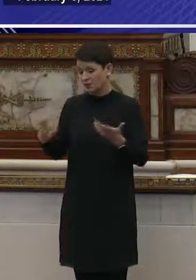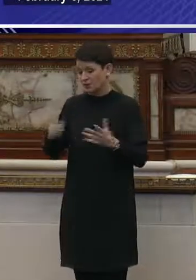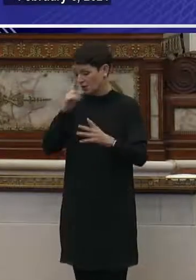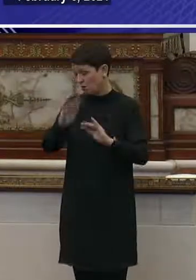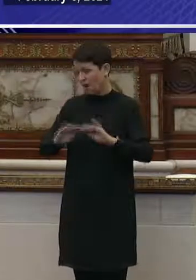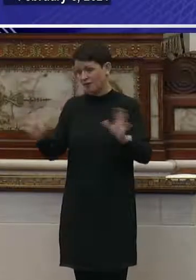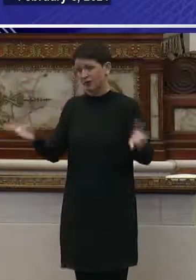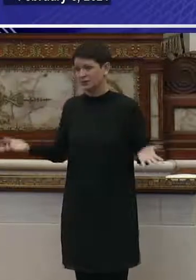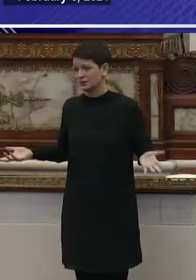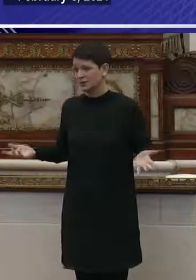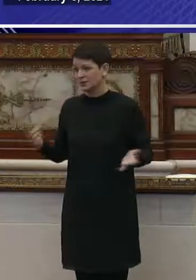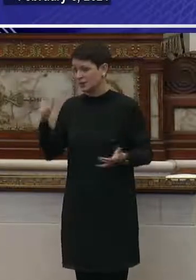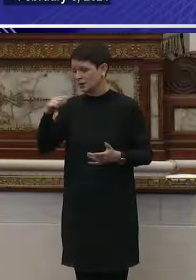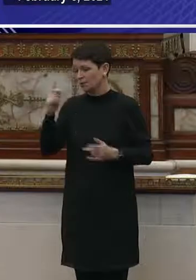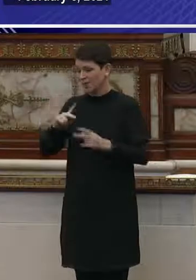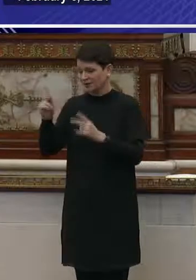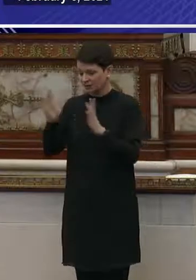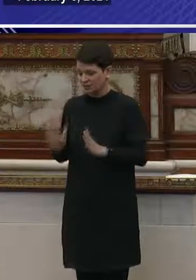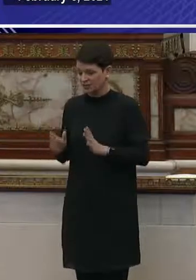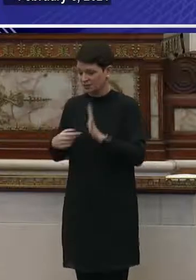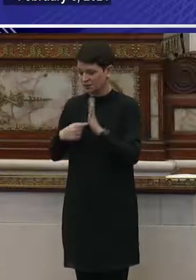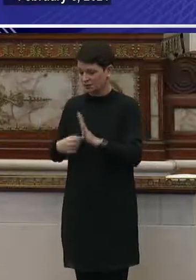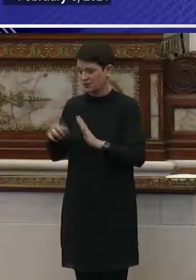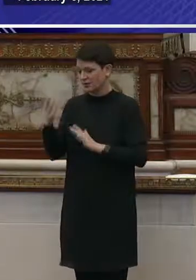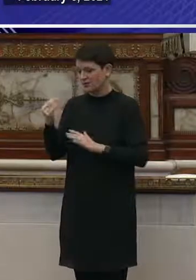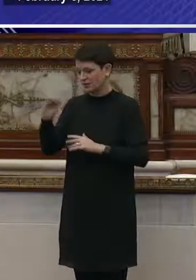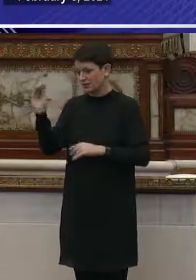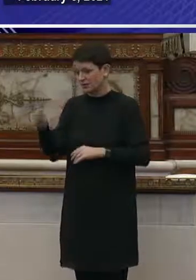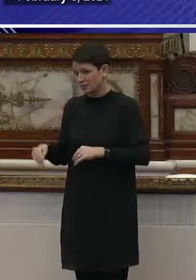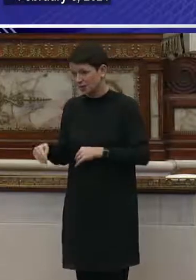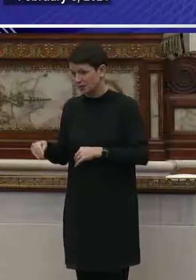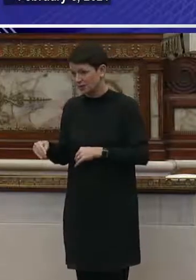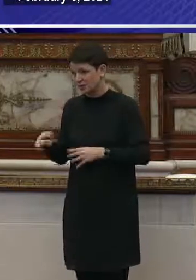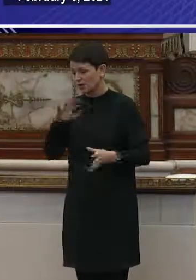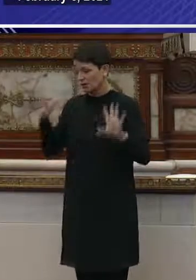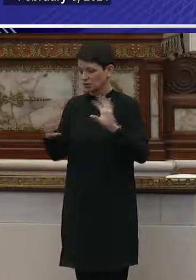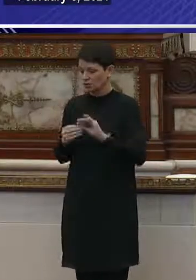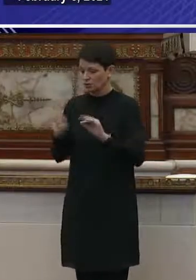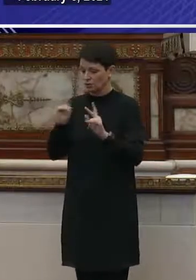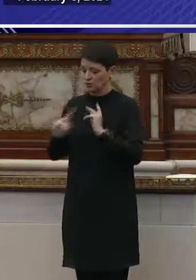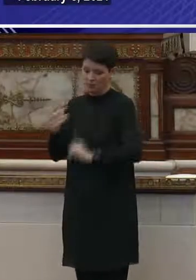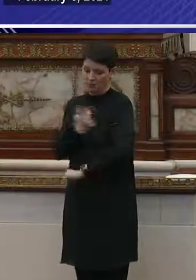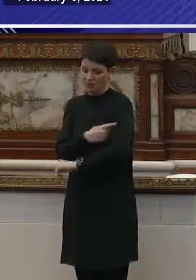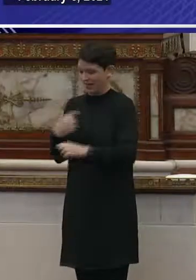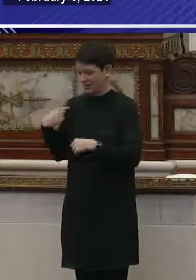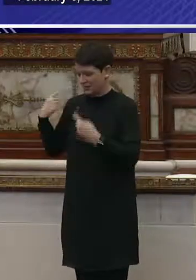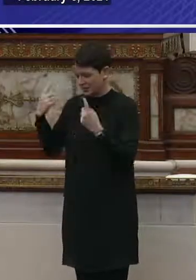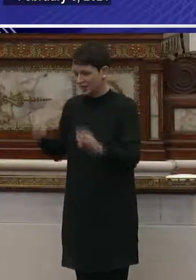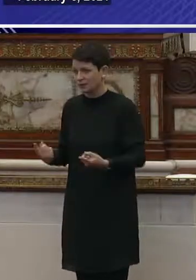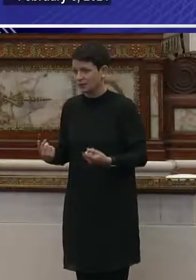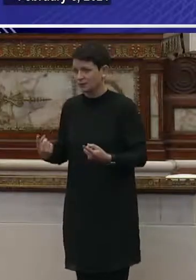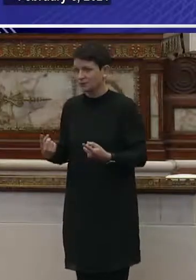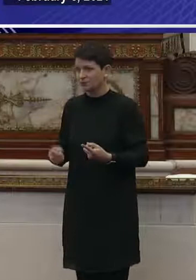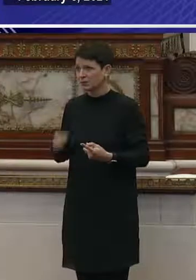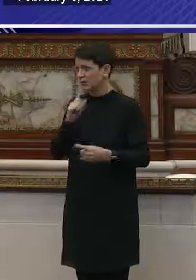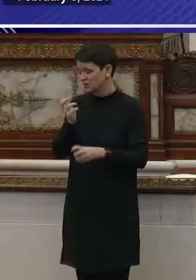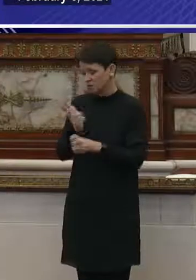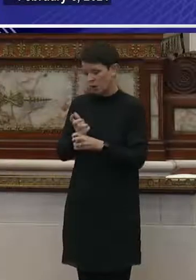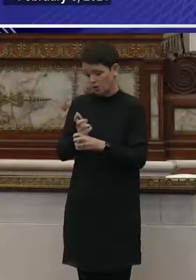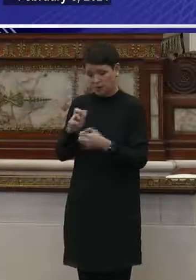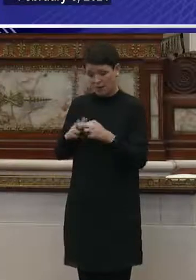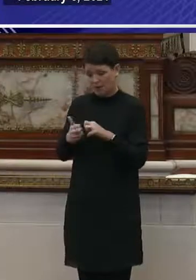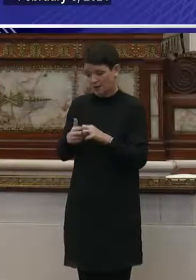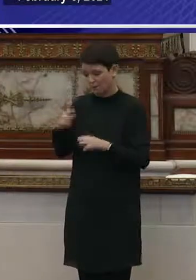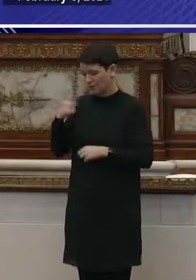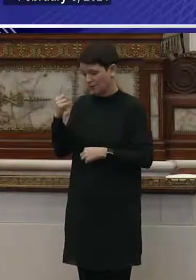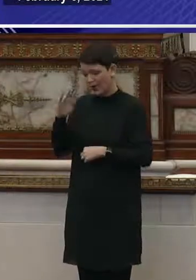obvious. With Black Philadelphians constituting only 15% of total vaccinations, it is a difficult problem.